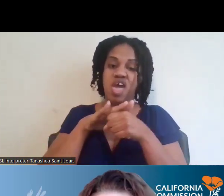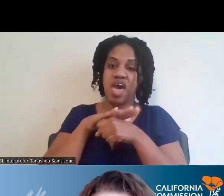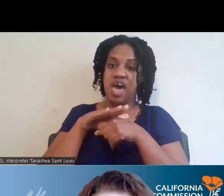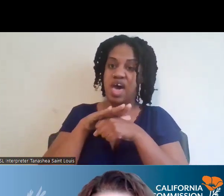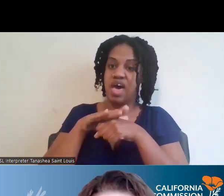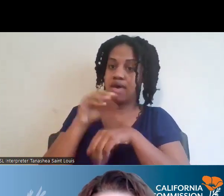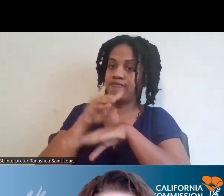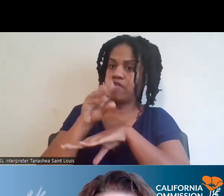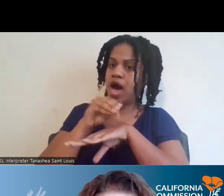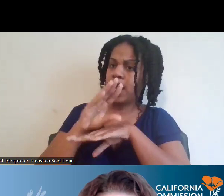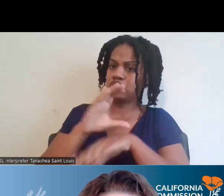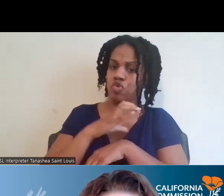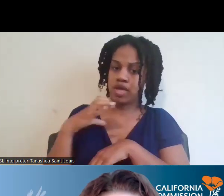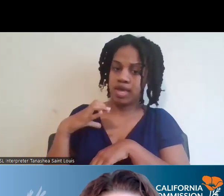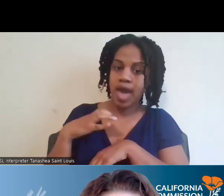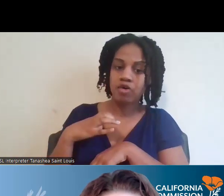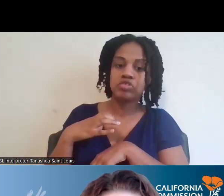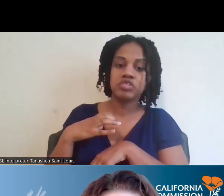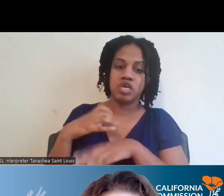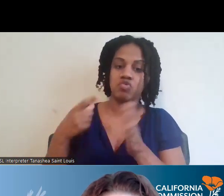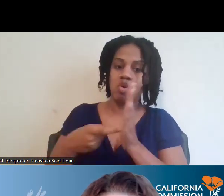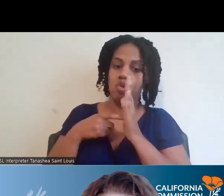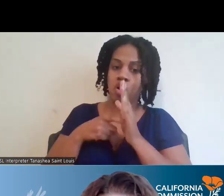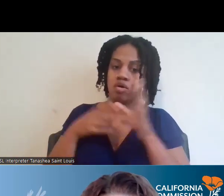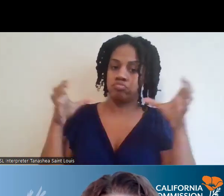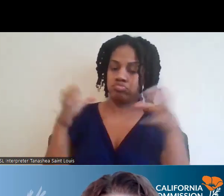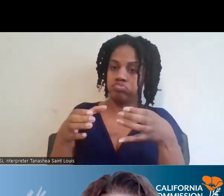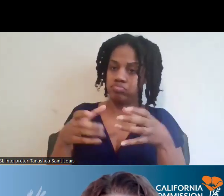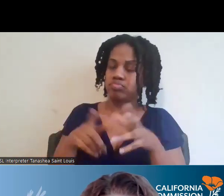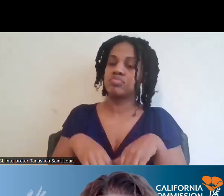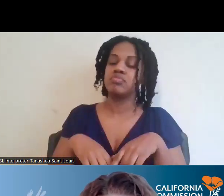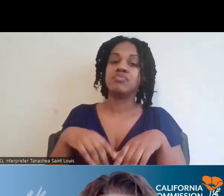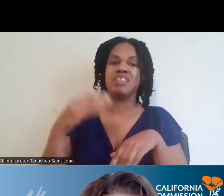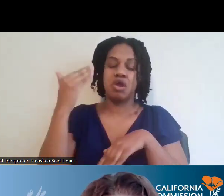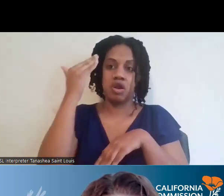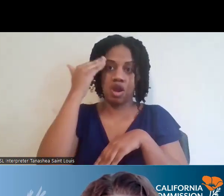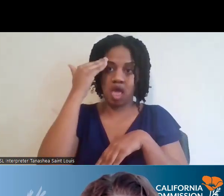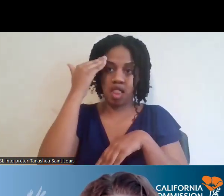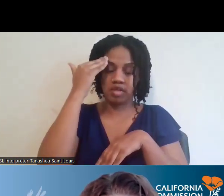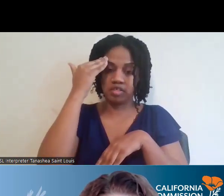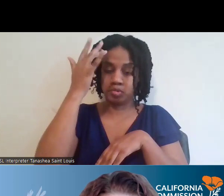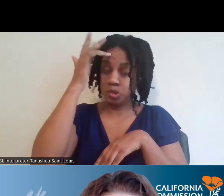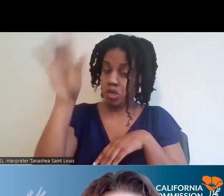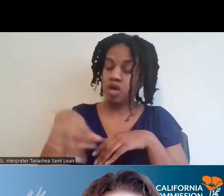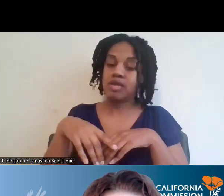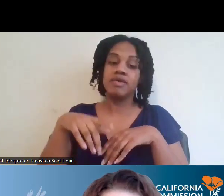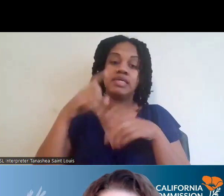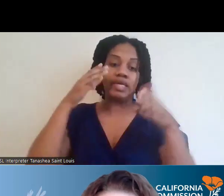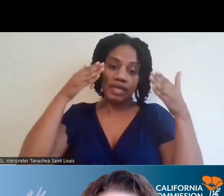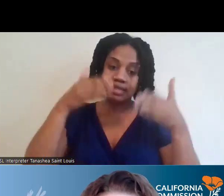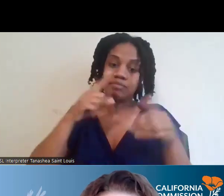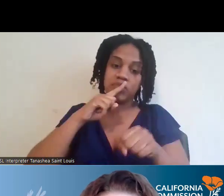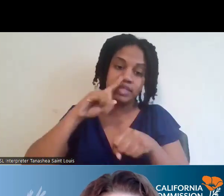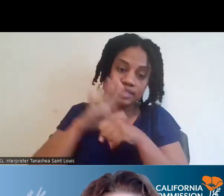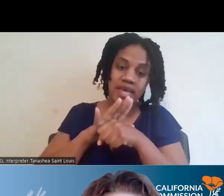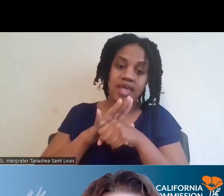promotes communication and collaboration among the local councils. TAC members are knowledgeable and dedicated and passionate advocates and serve as the Commission's connection